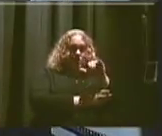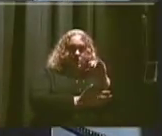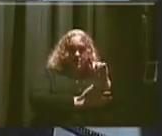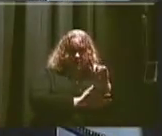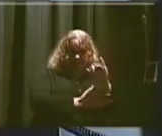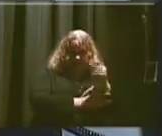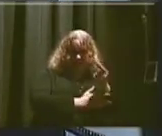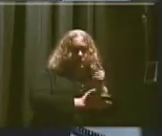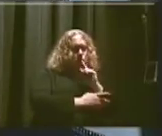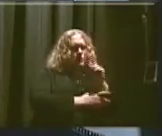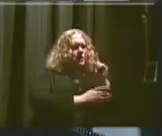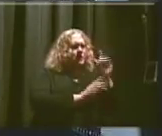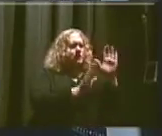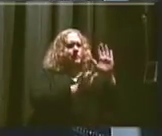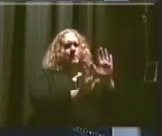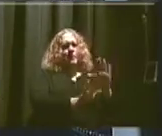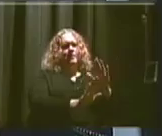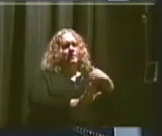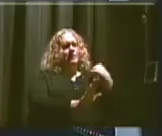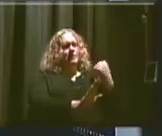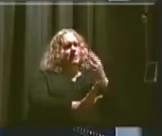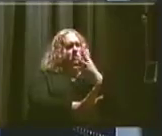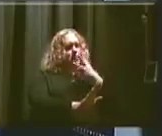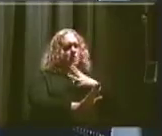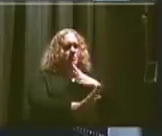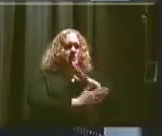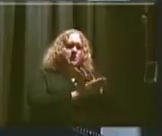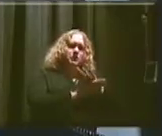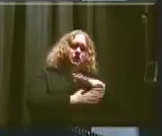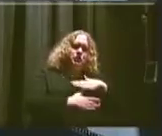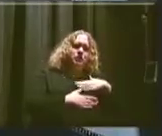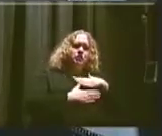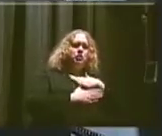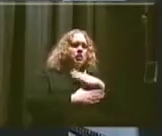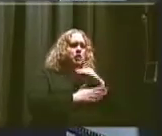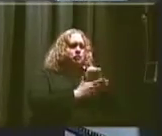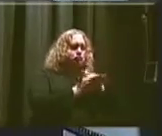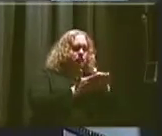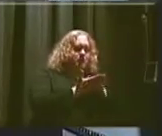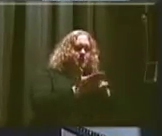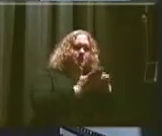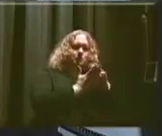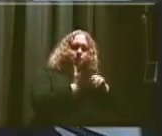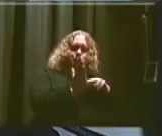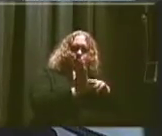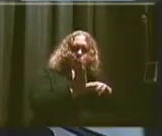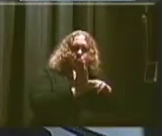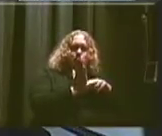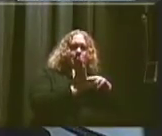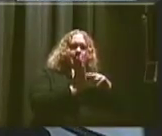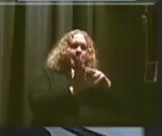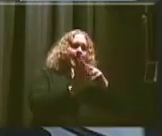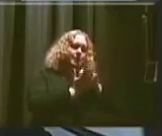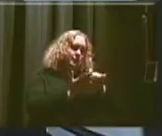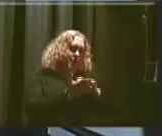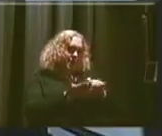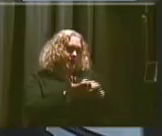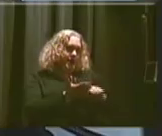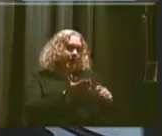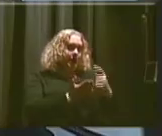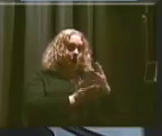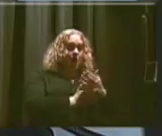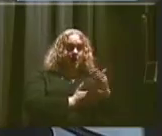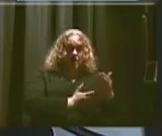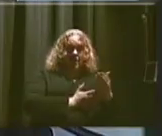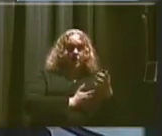woman. She enjoys reading, writing, math, but of course one of the things she's accelerating is in AP classes. And as